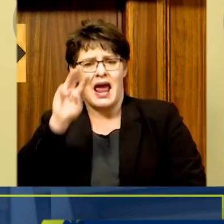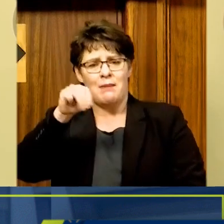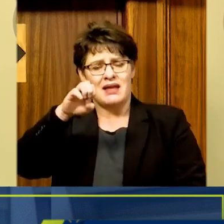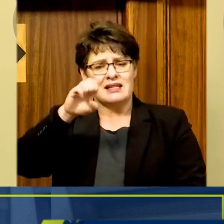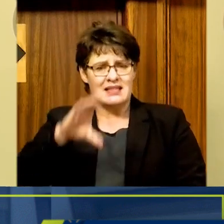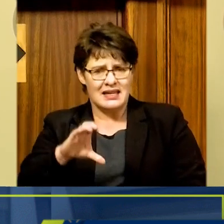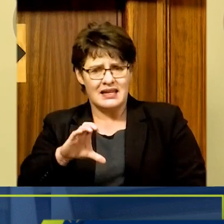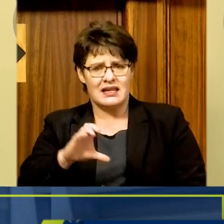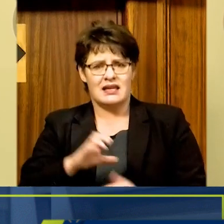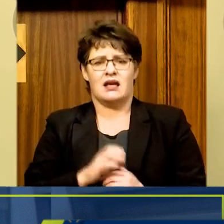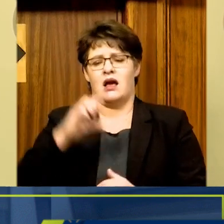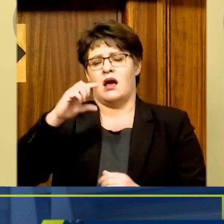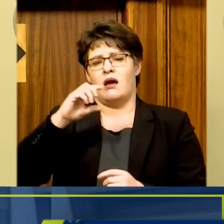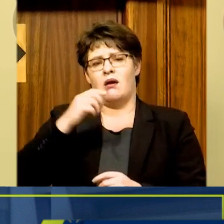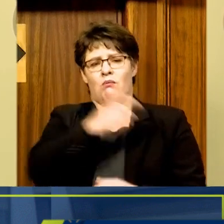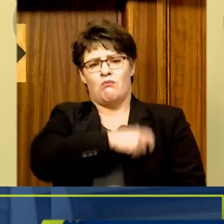Kekaki.